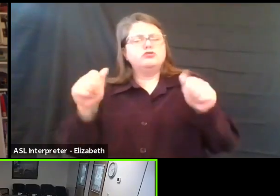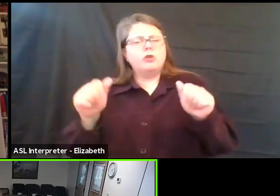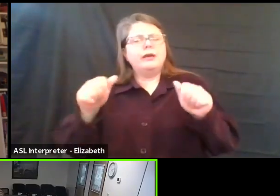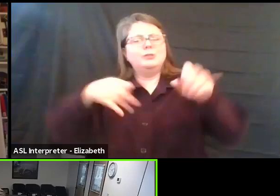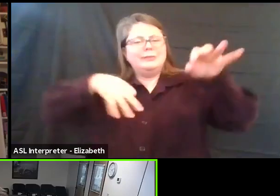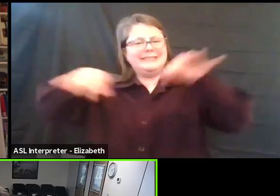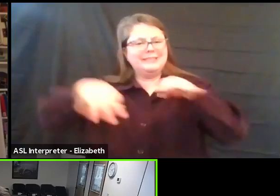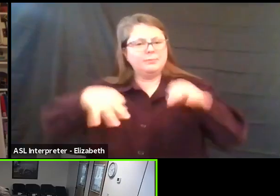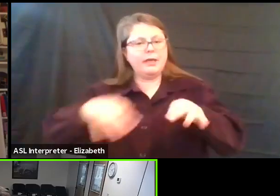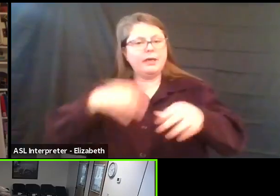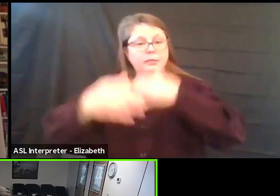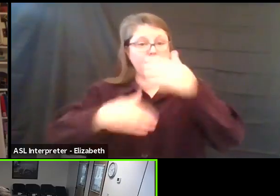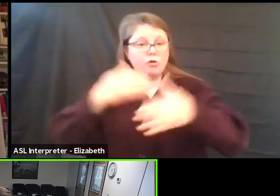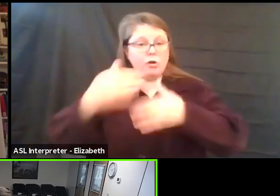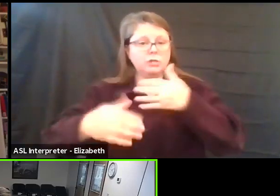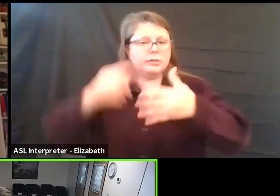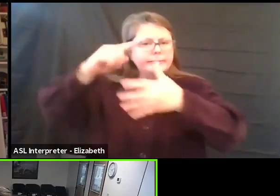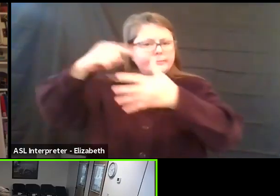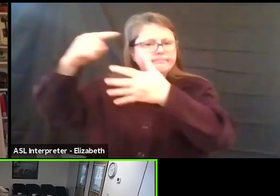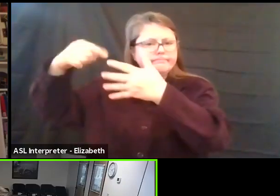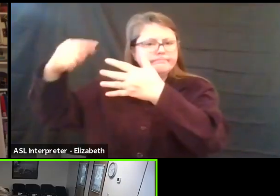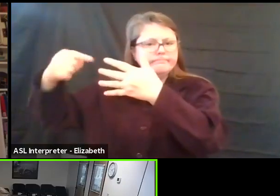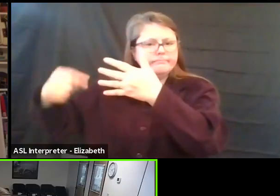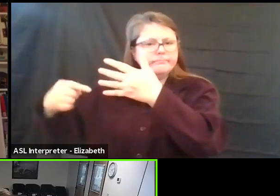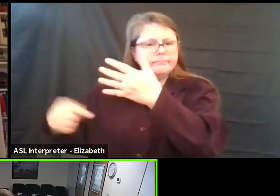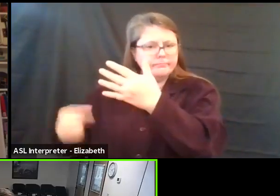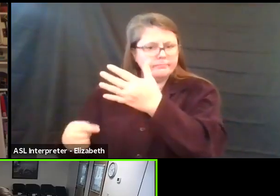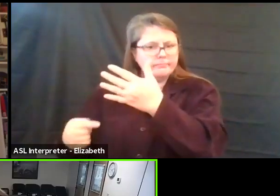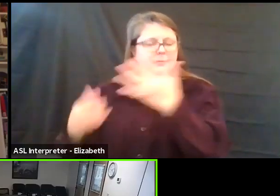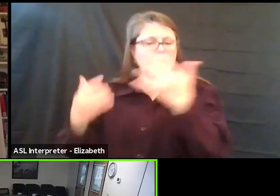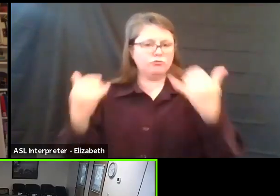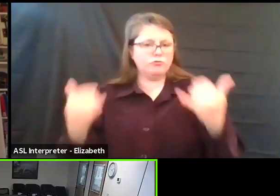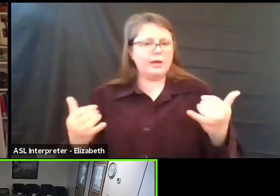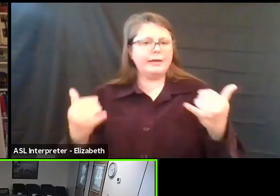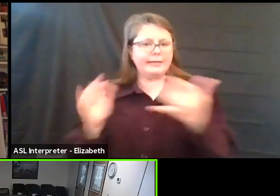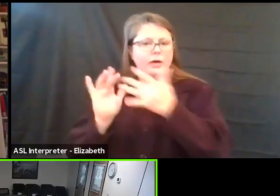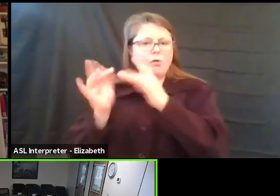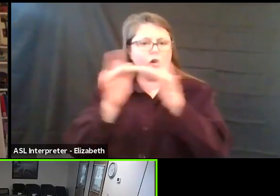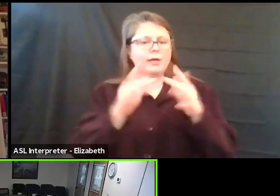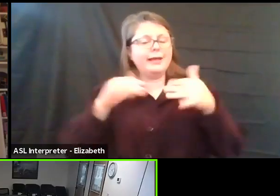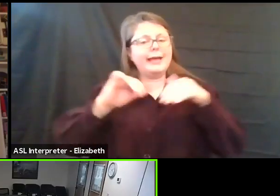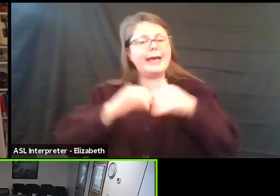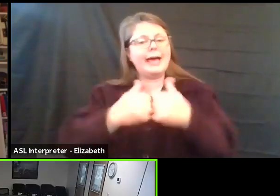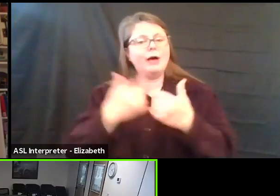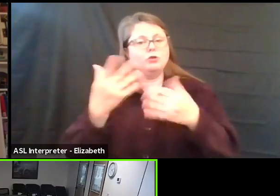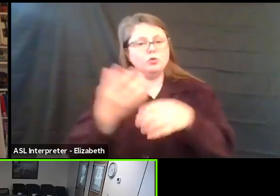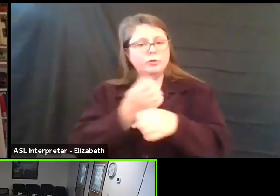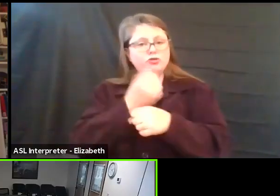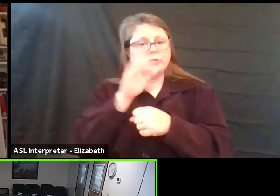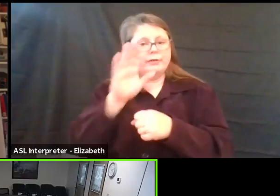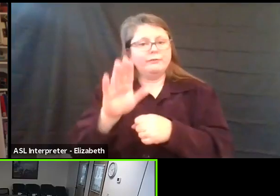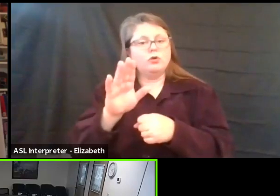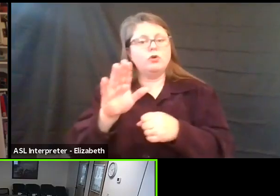online on how to retrieve your ownership documents. So with that, I'll try to share the screen.